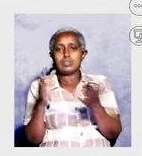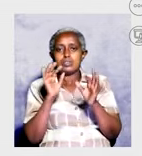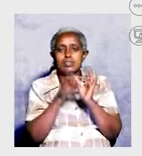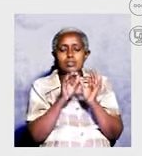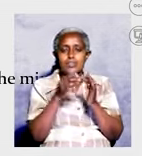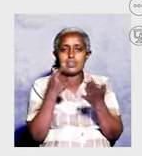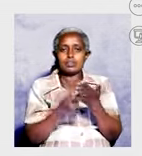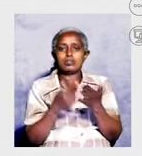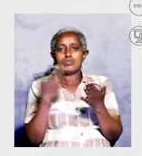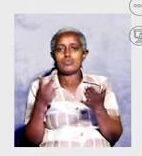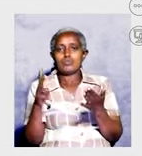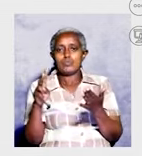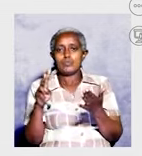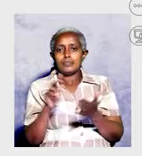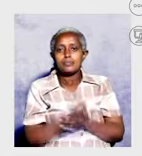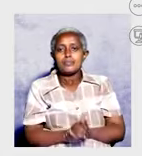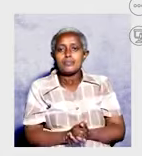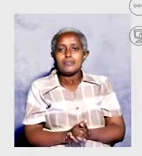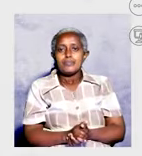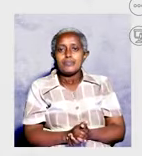define these two.